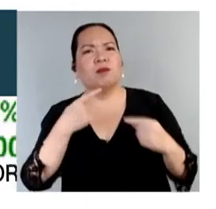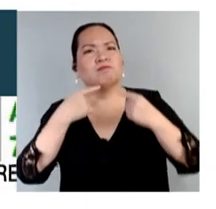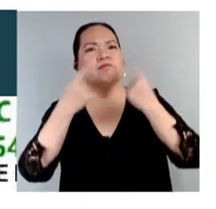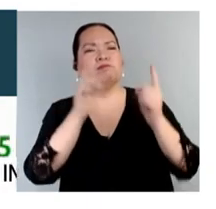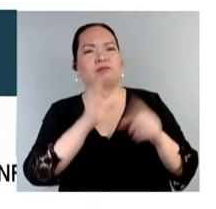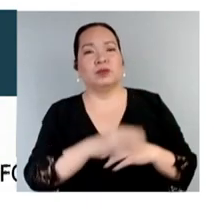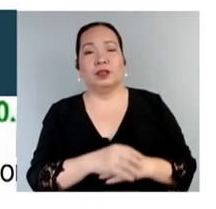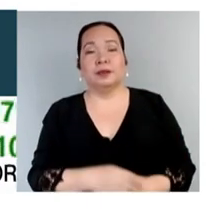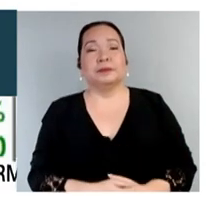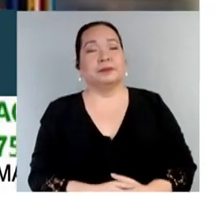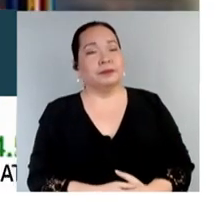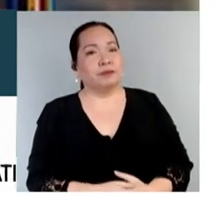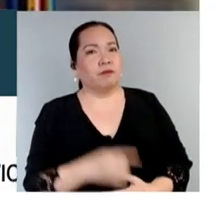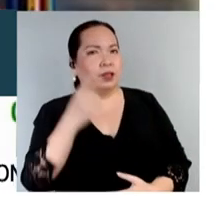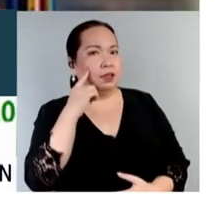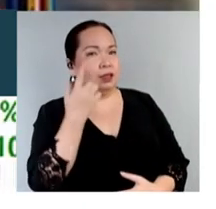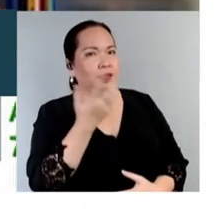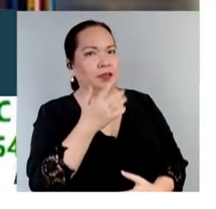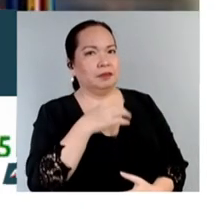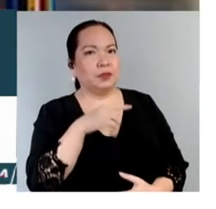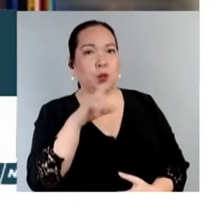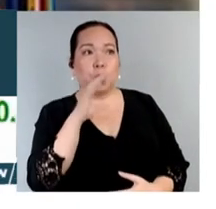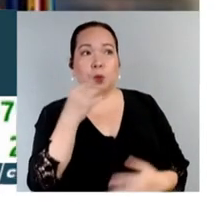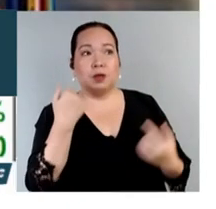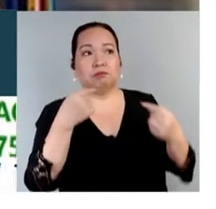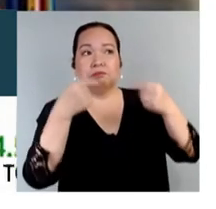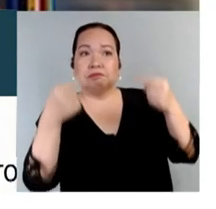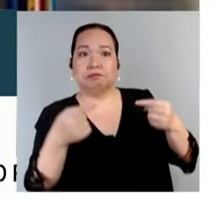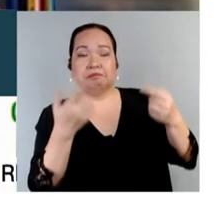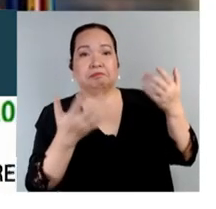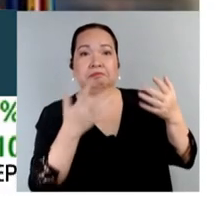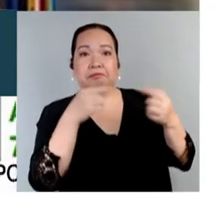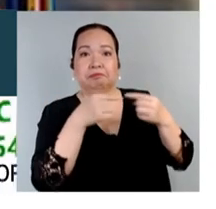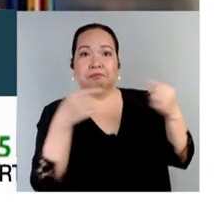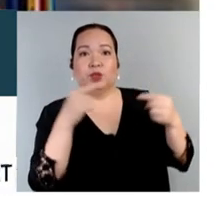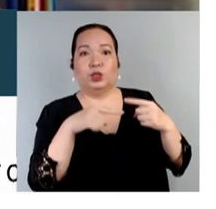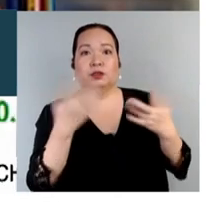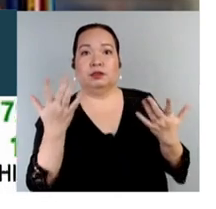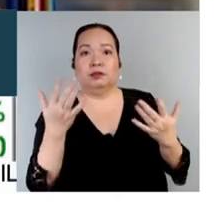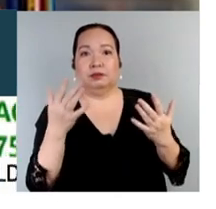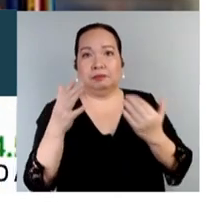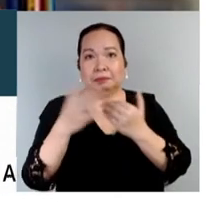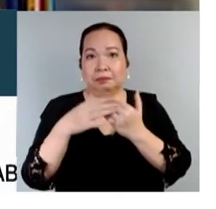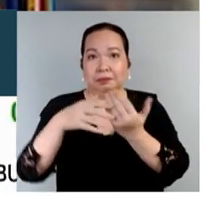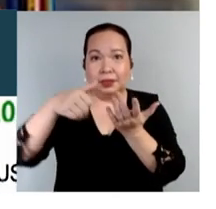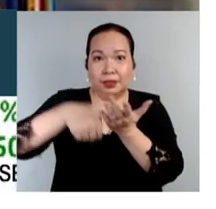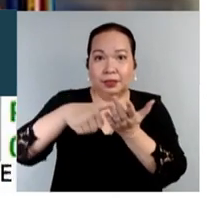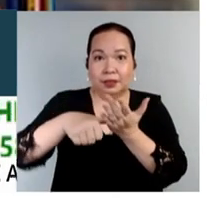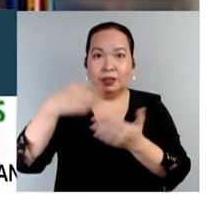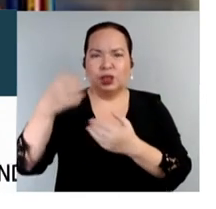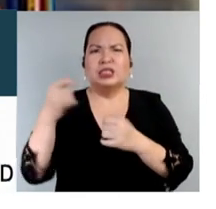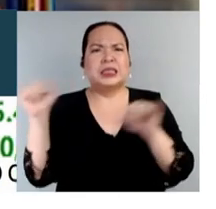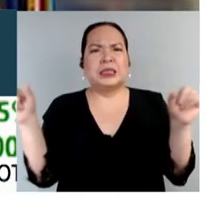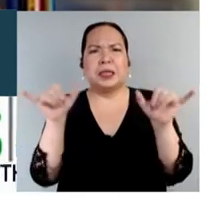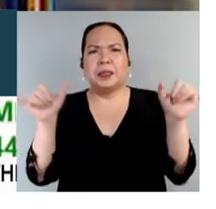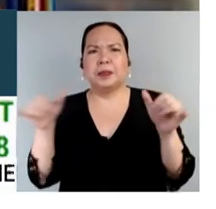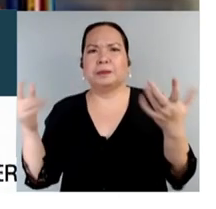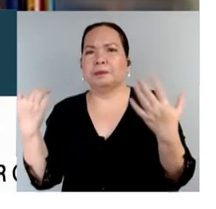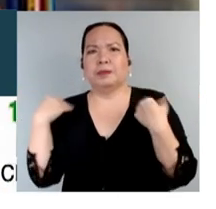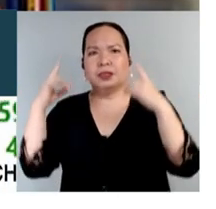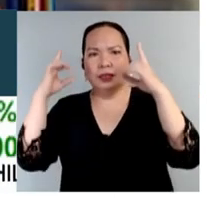Casey, many of those would-be contenders in the coming elections are still finalizing or